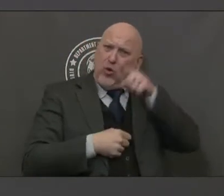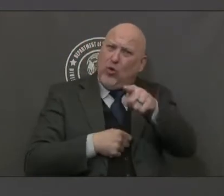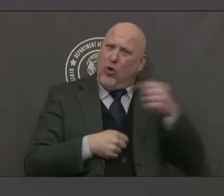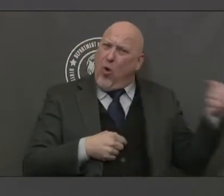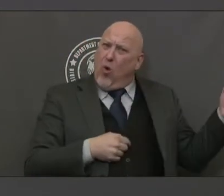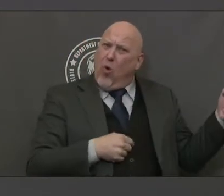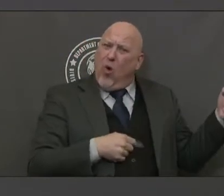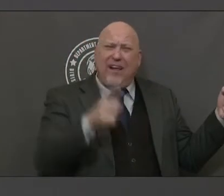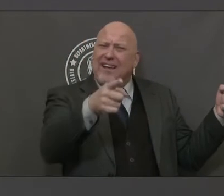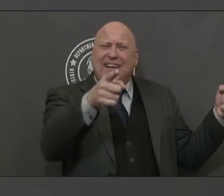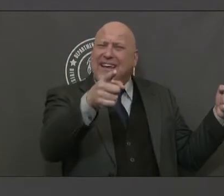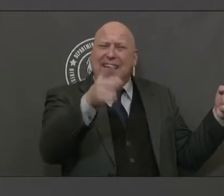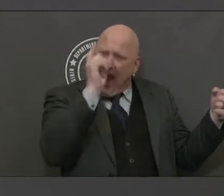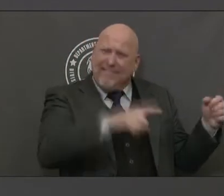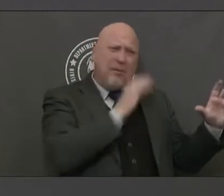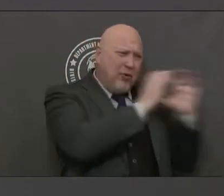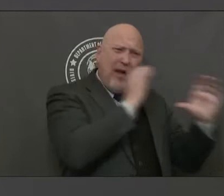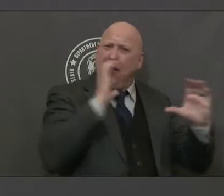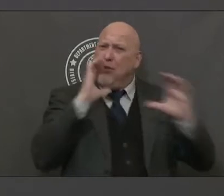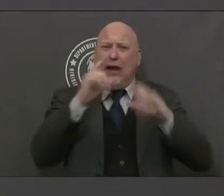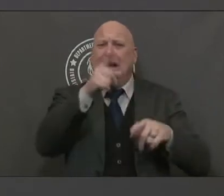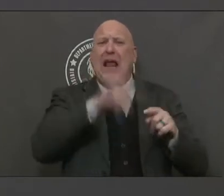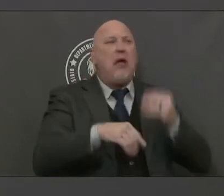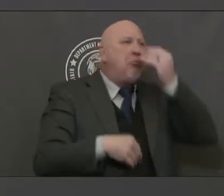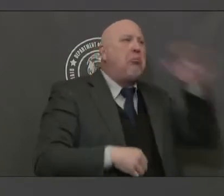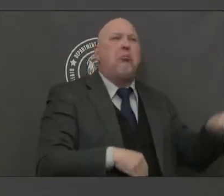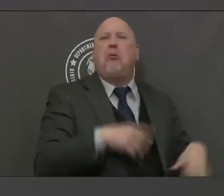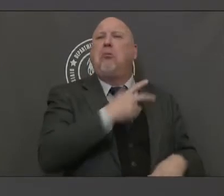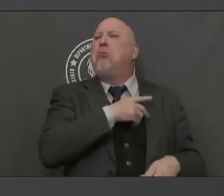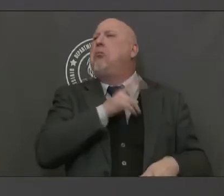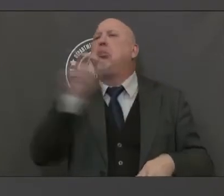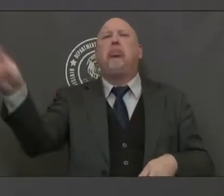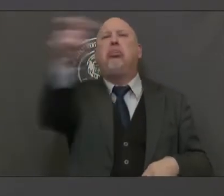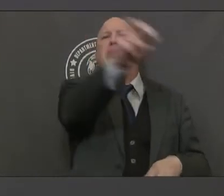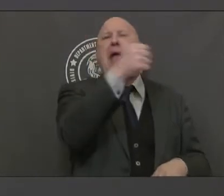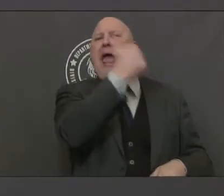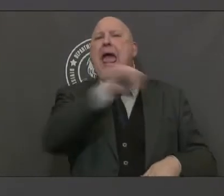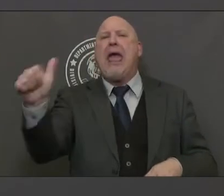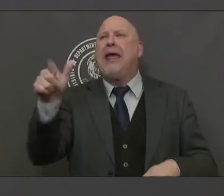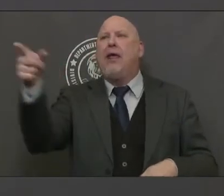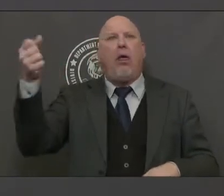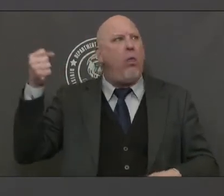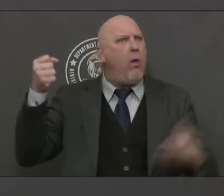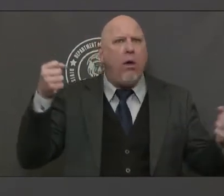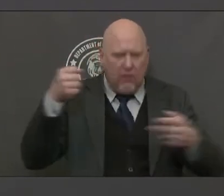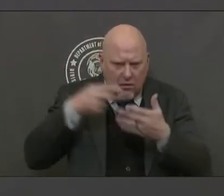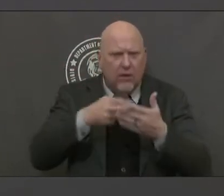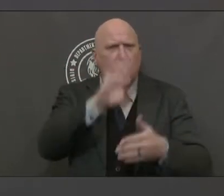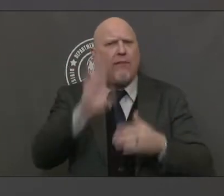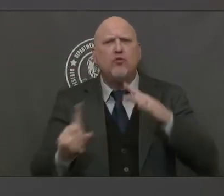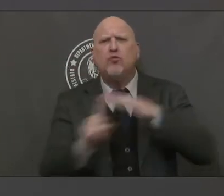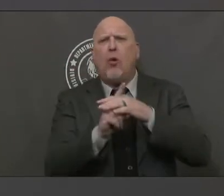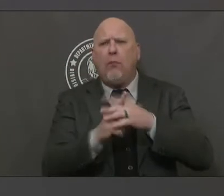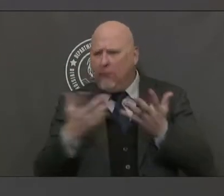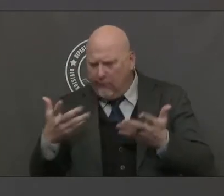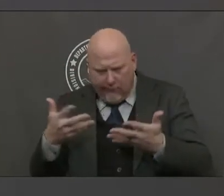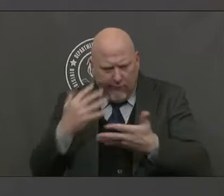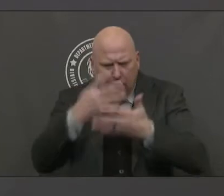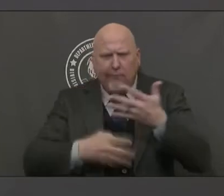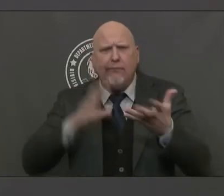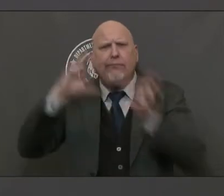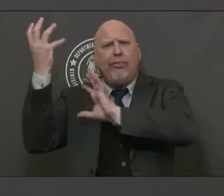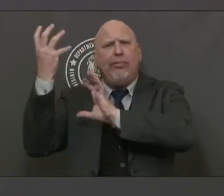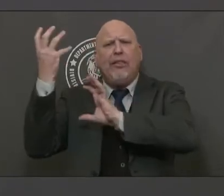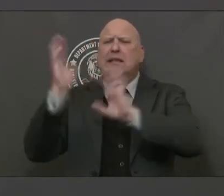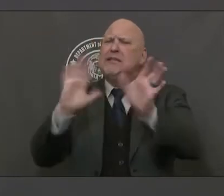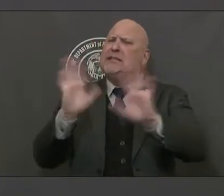reason you must do that, you are missing a dose, and that is a dose that could potentially go to waste.